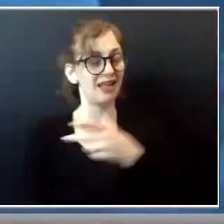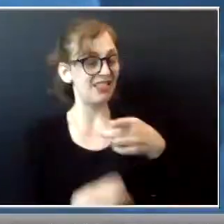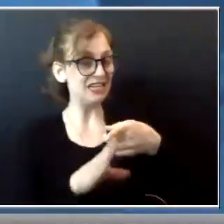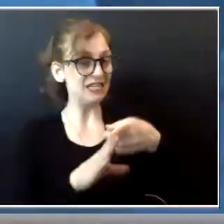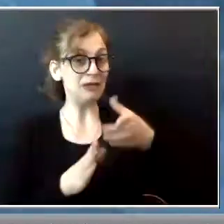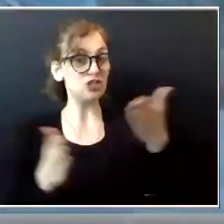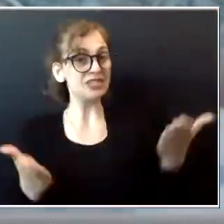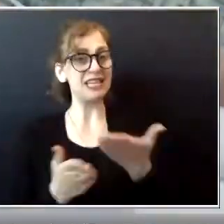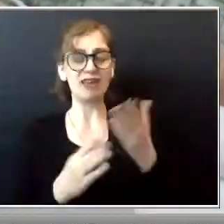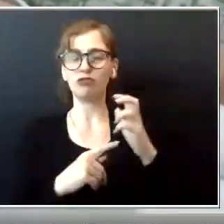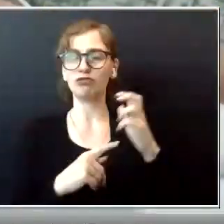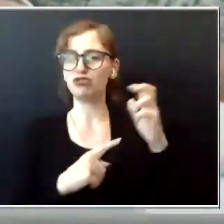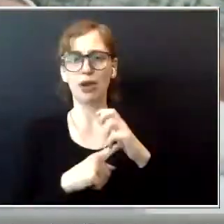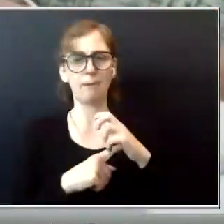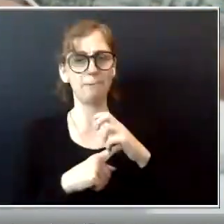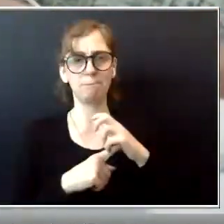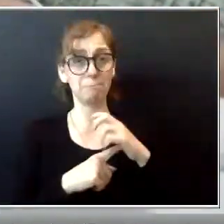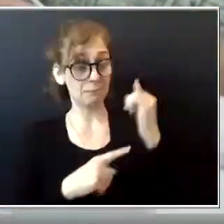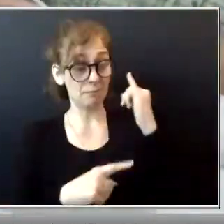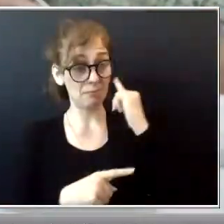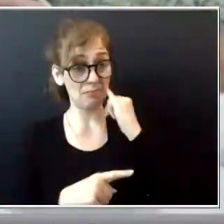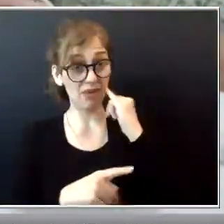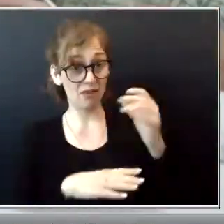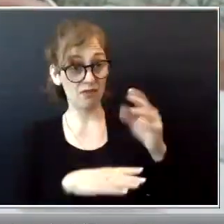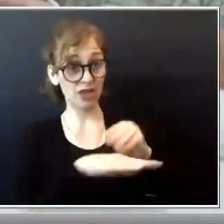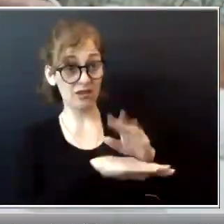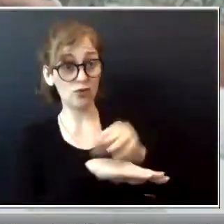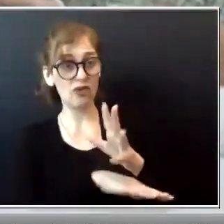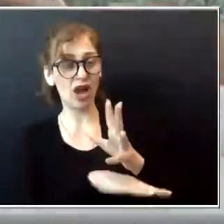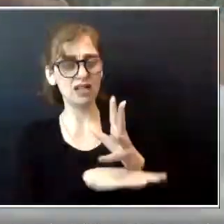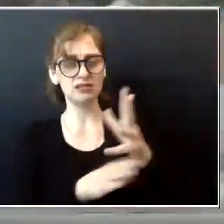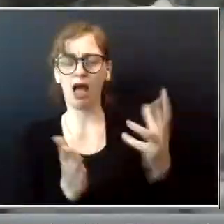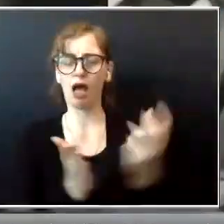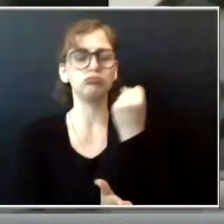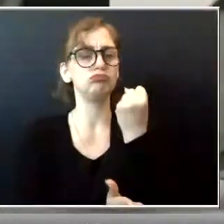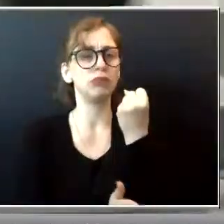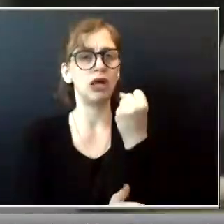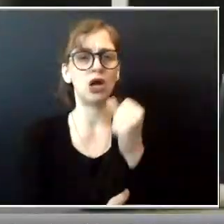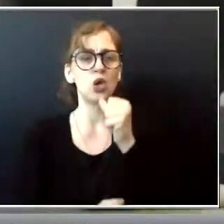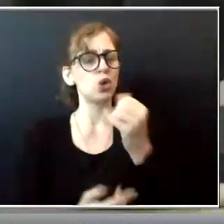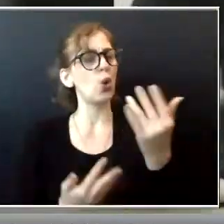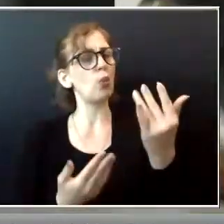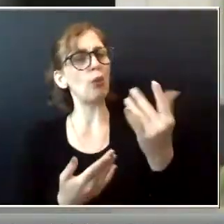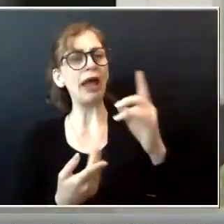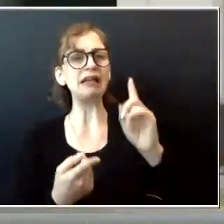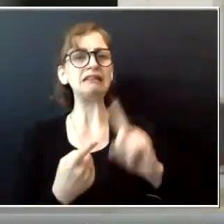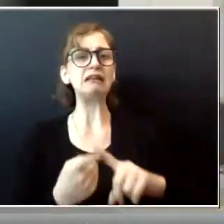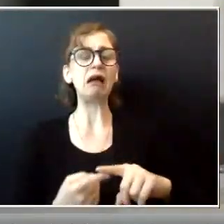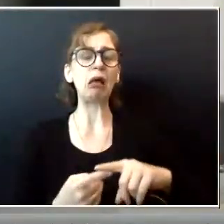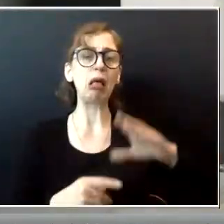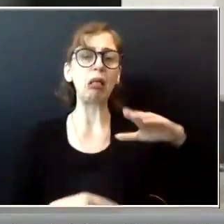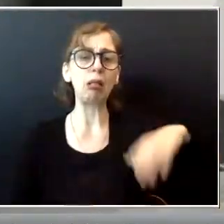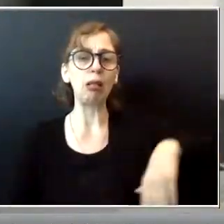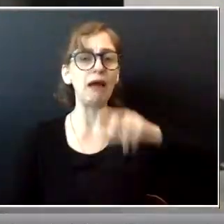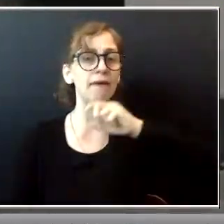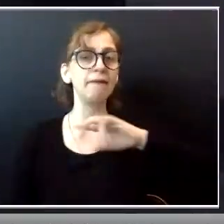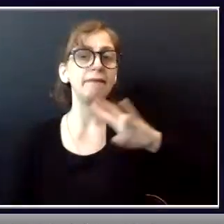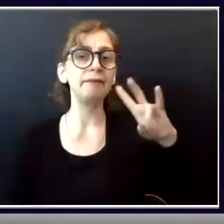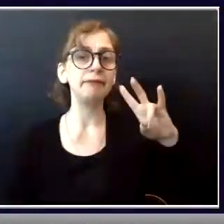advice, go for it. Don't wait till you're in your late 70s to try to fix something that should have been fixed 20 years ago.